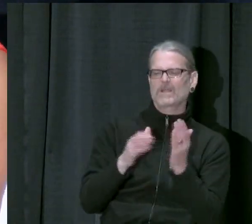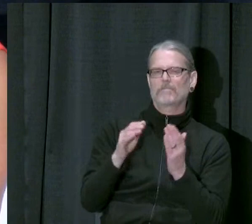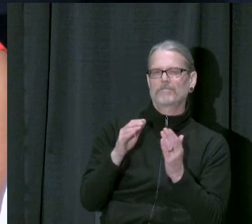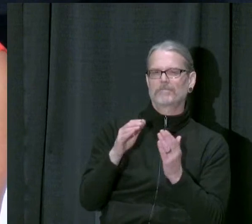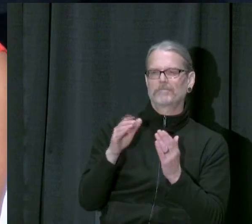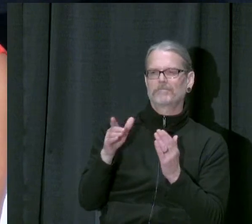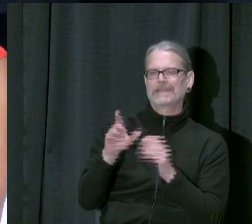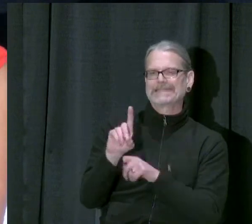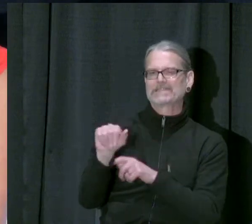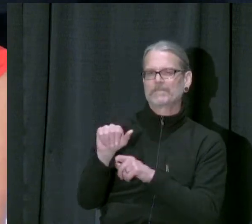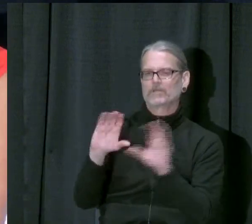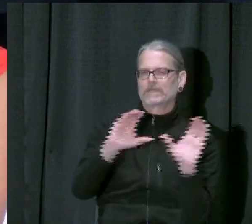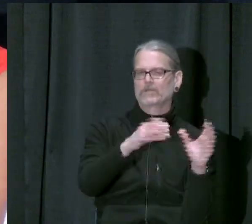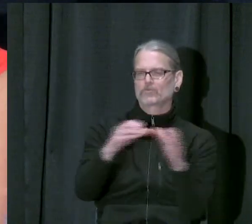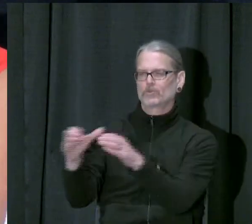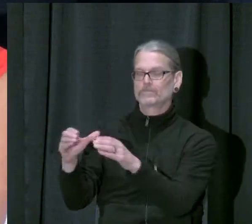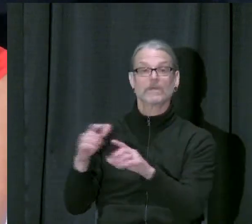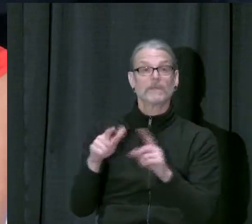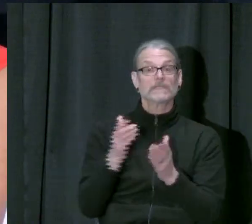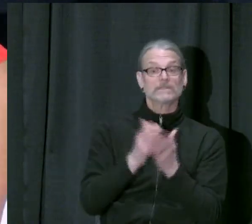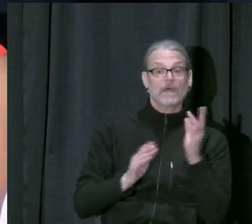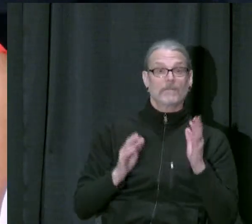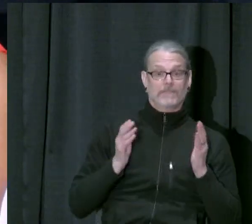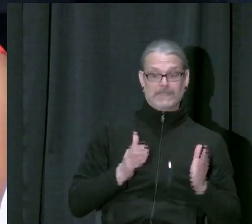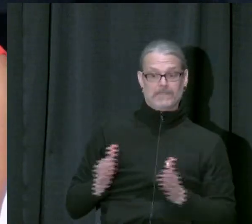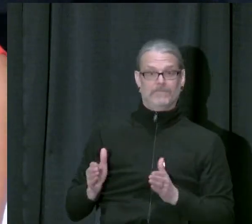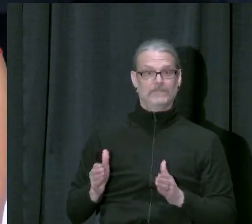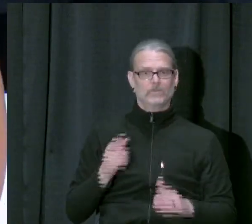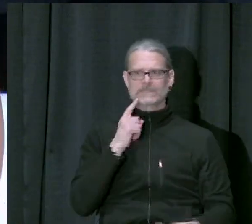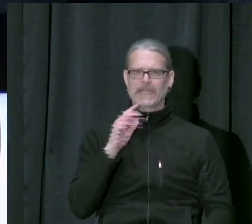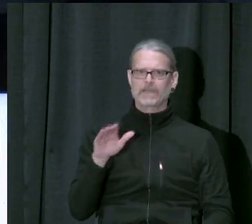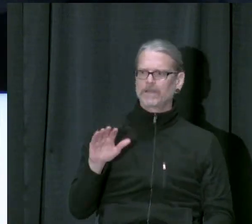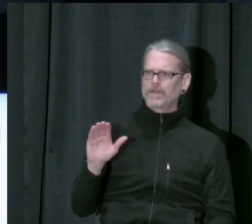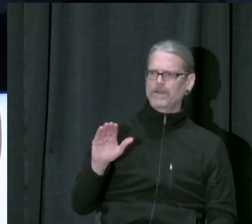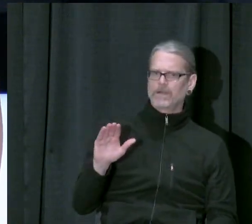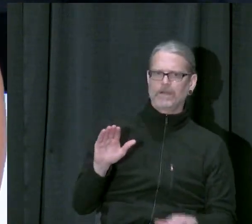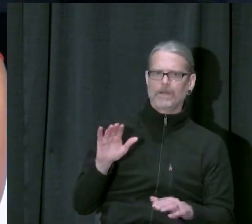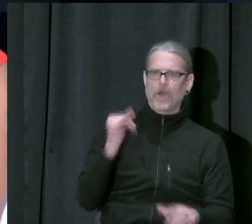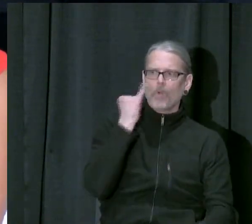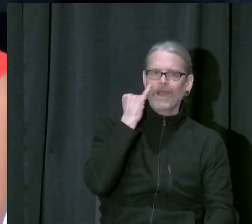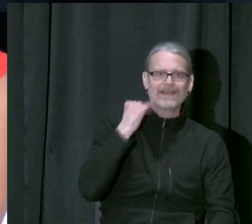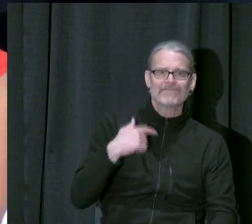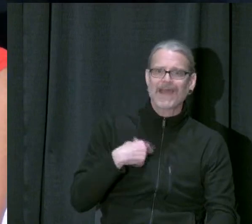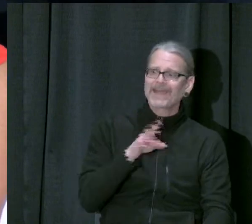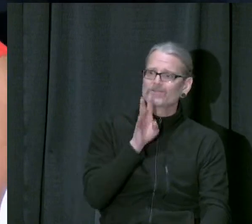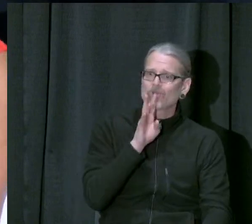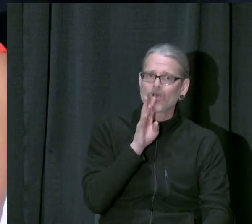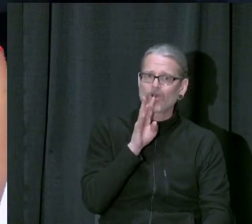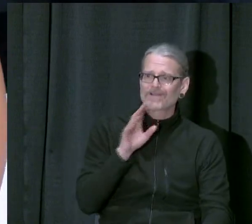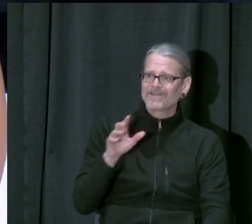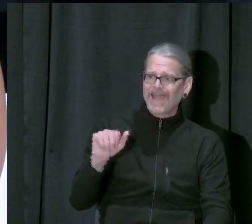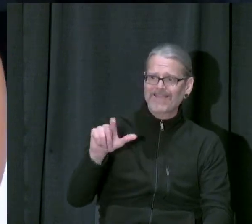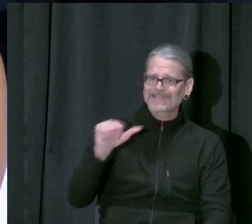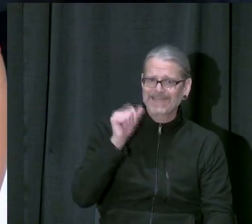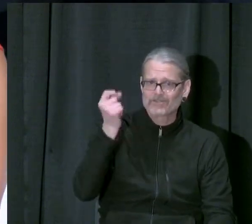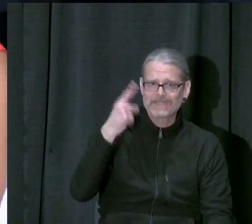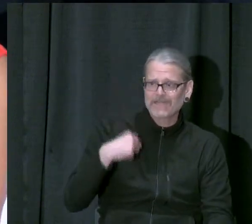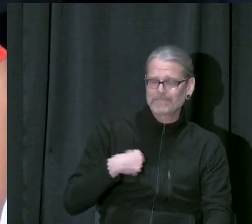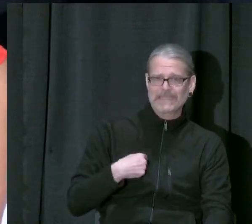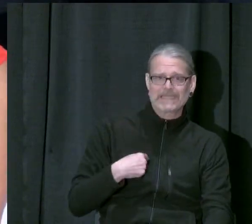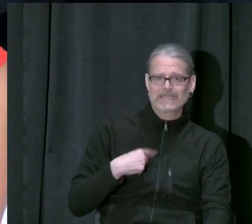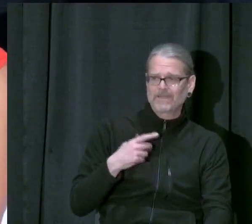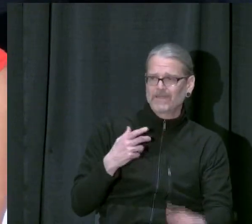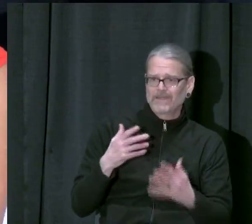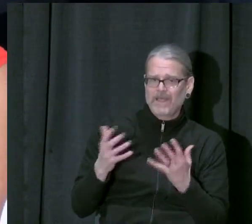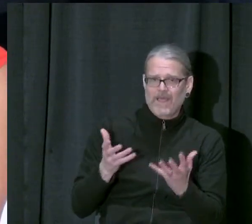lot of individuals who feel excluded, who say, wait, what if Alexa doesn't understand me? What if I'm nonverbal? How can I use Alexa?